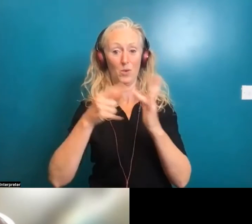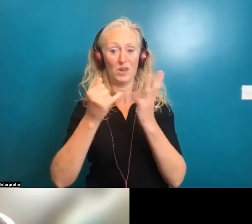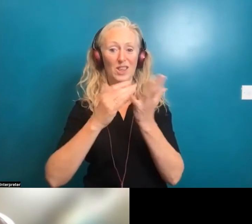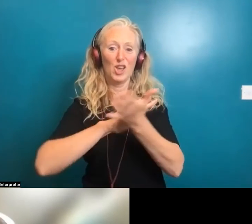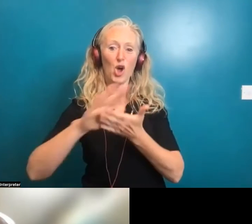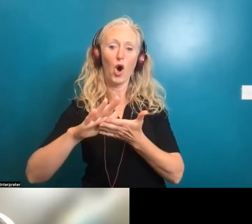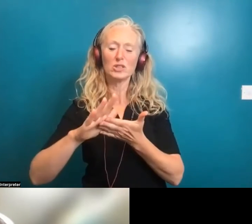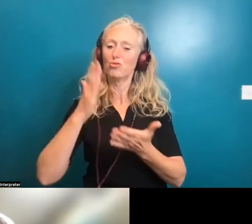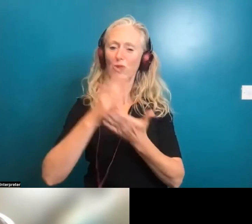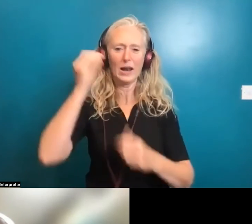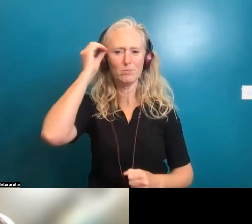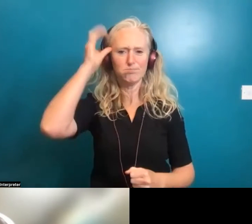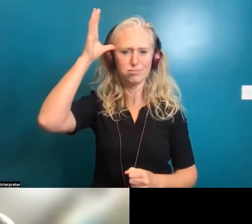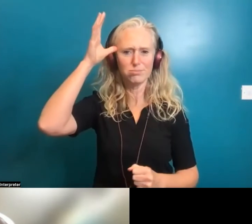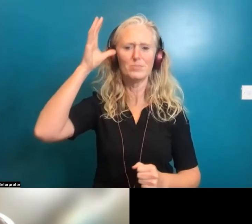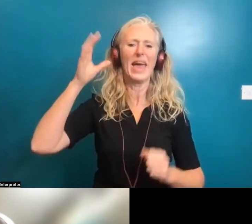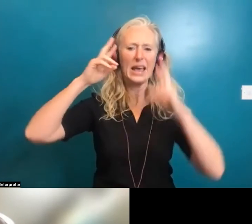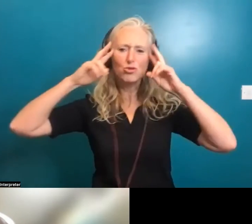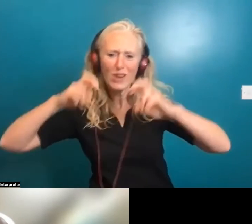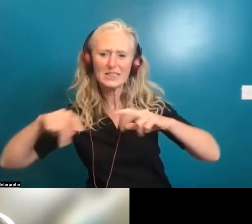clinic. Thanks, Rob.